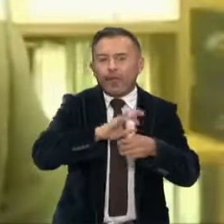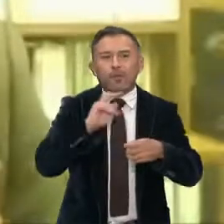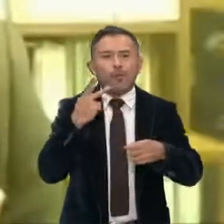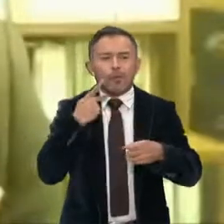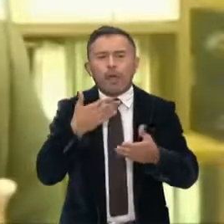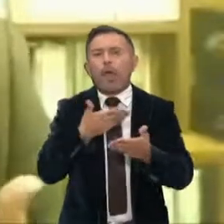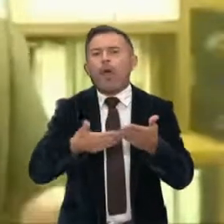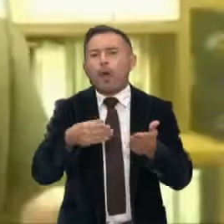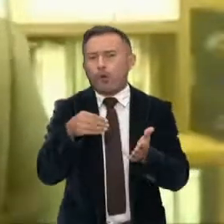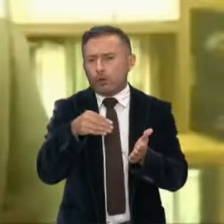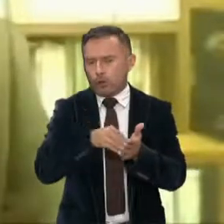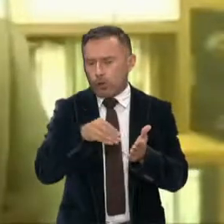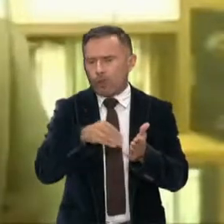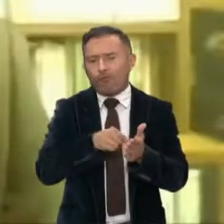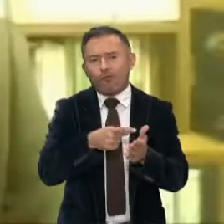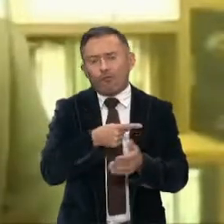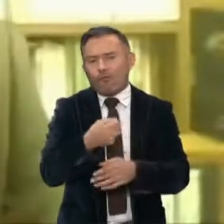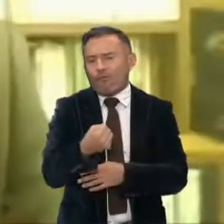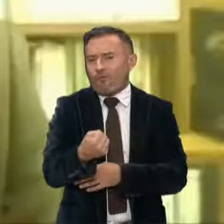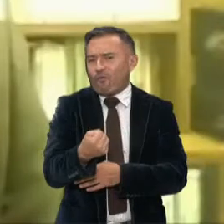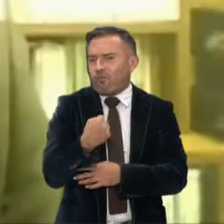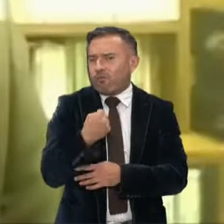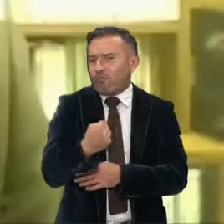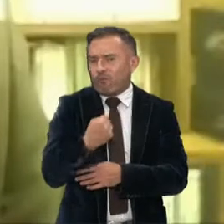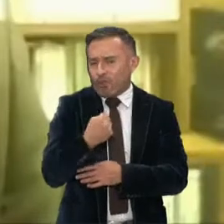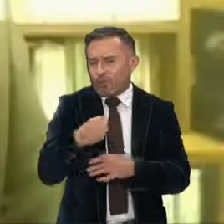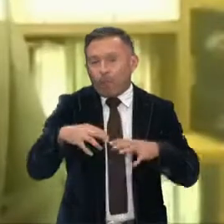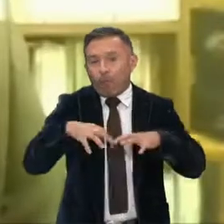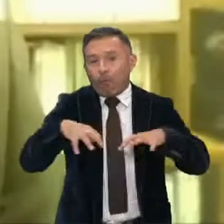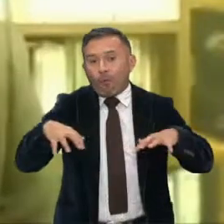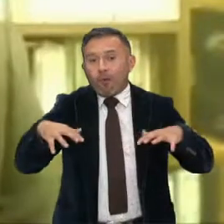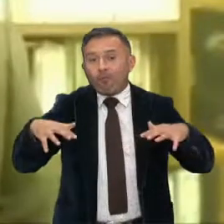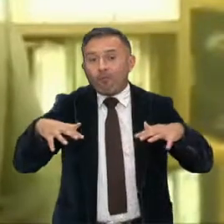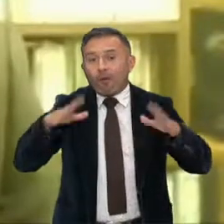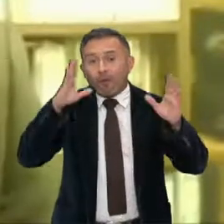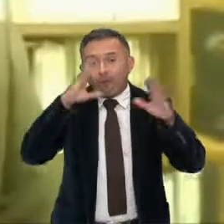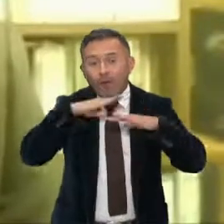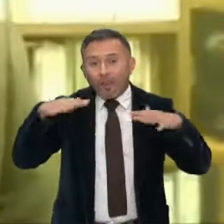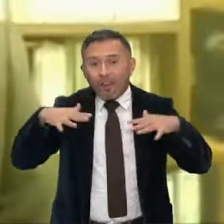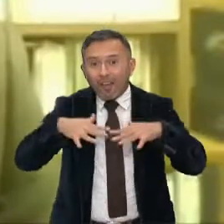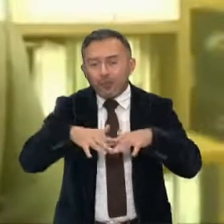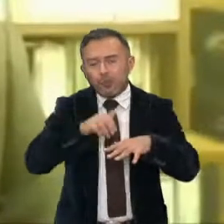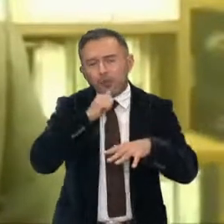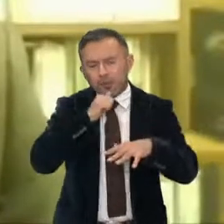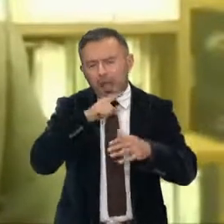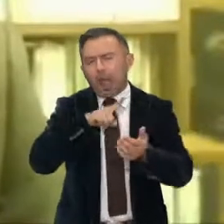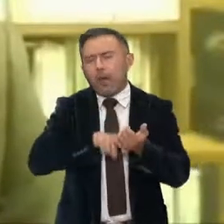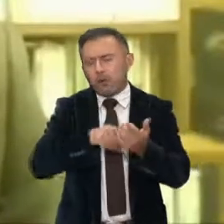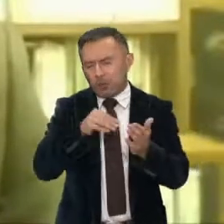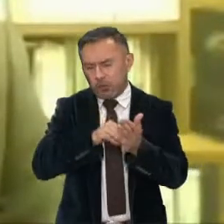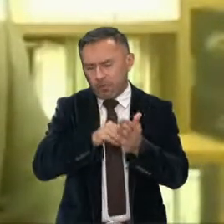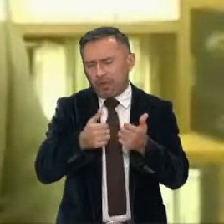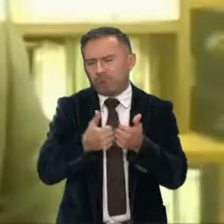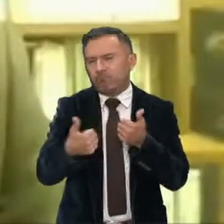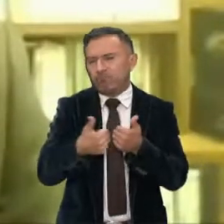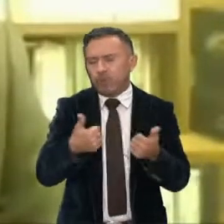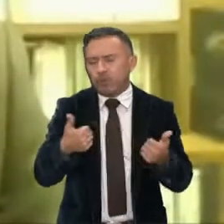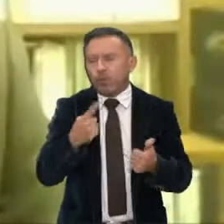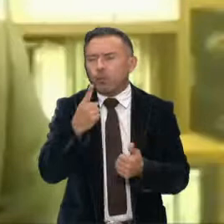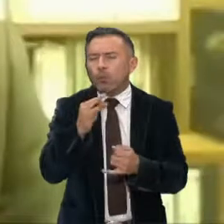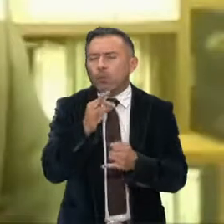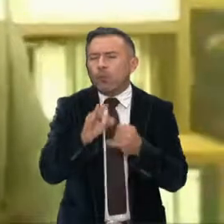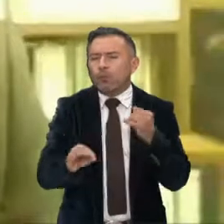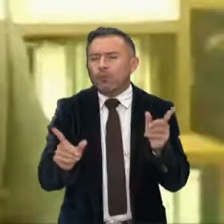this phase of split that continues to be very intense. And I would like to